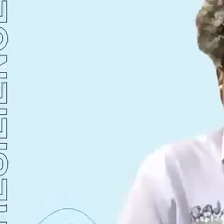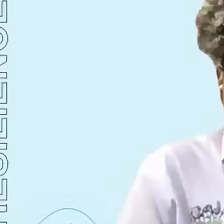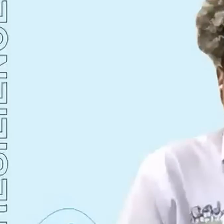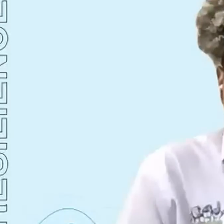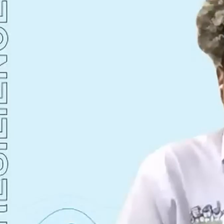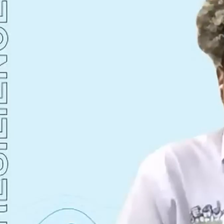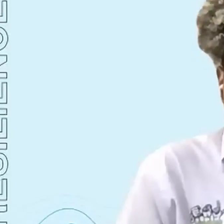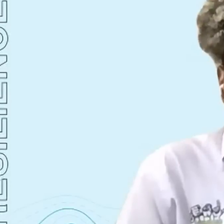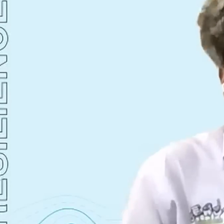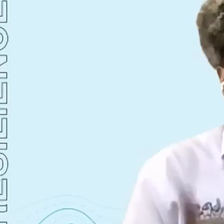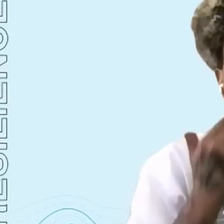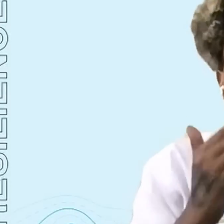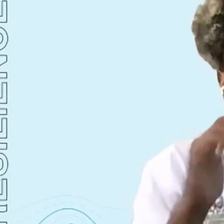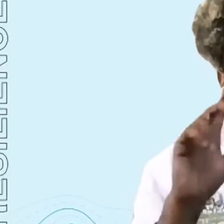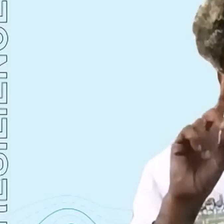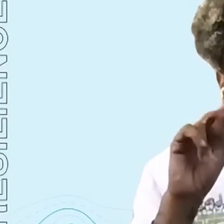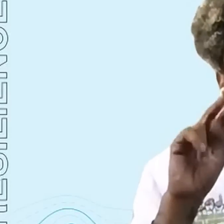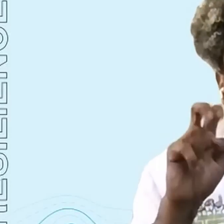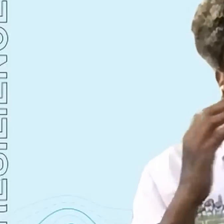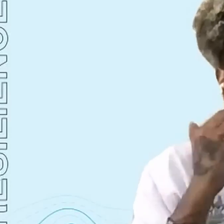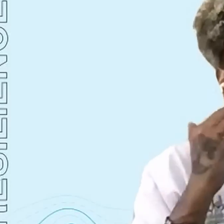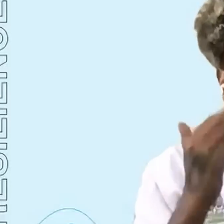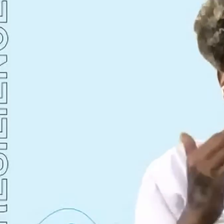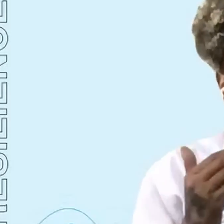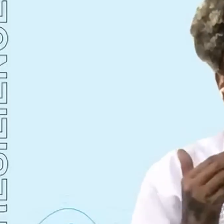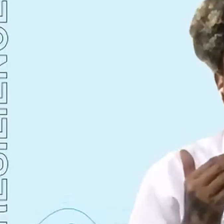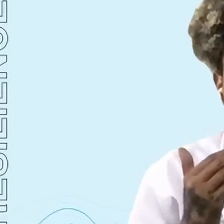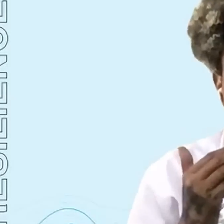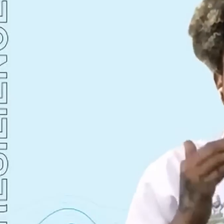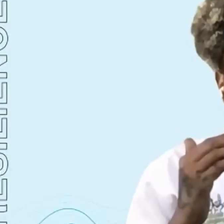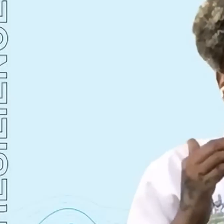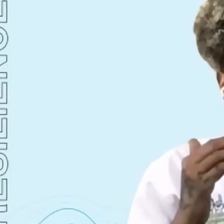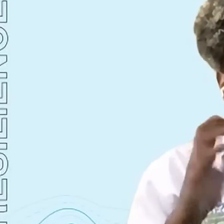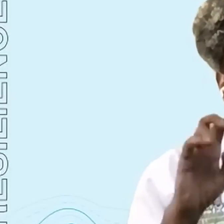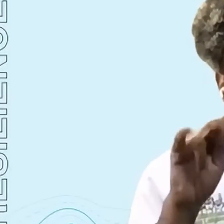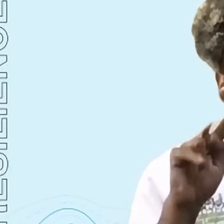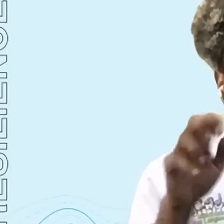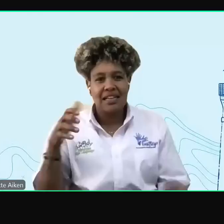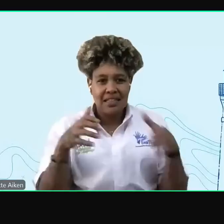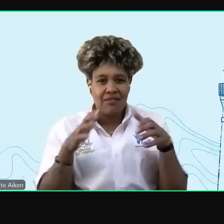Thank you very much, Dave. Thank you very much, executives.